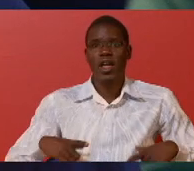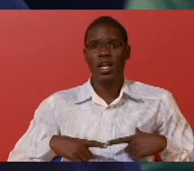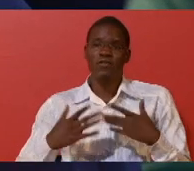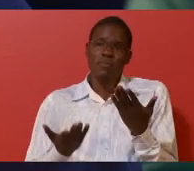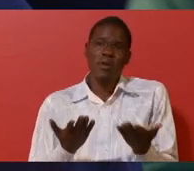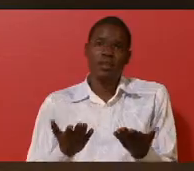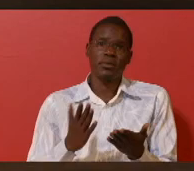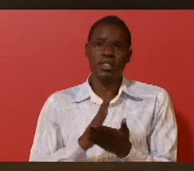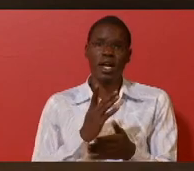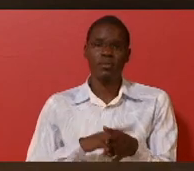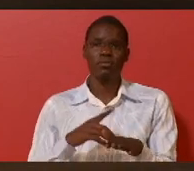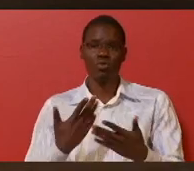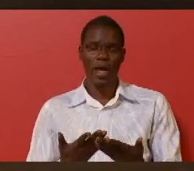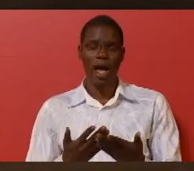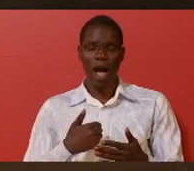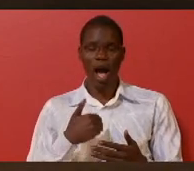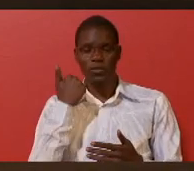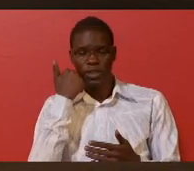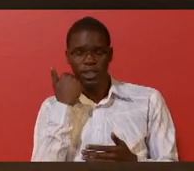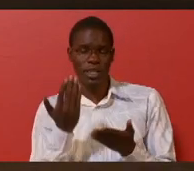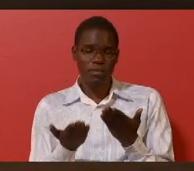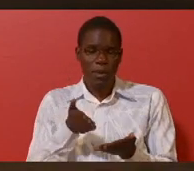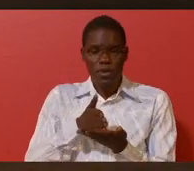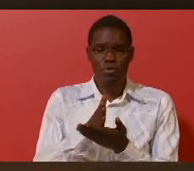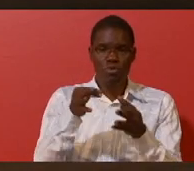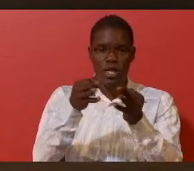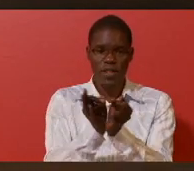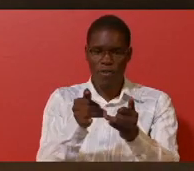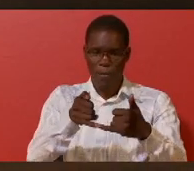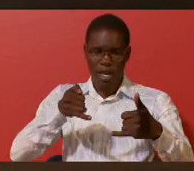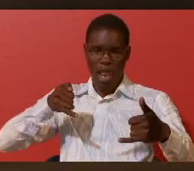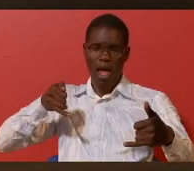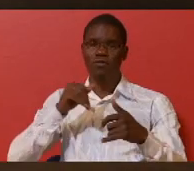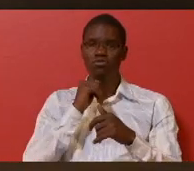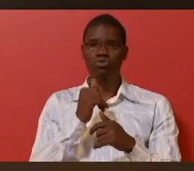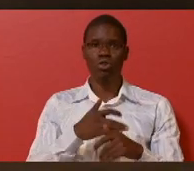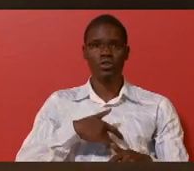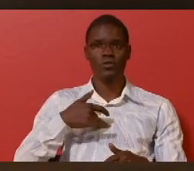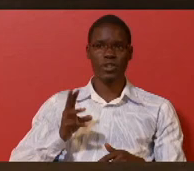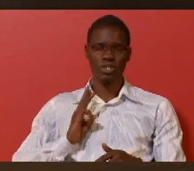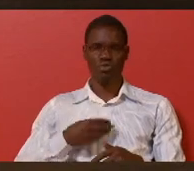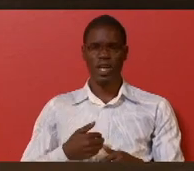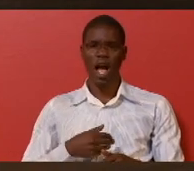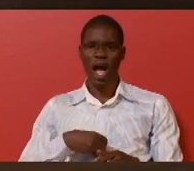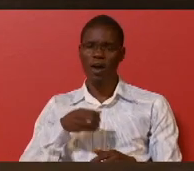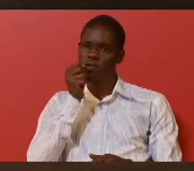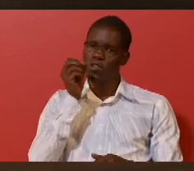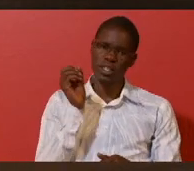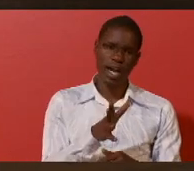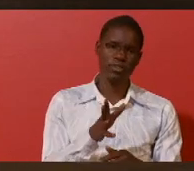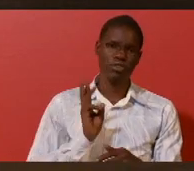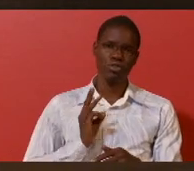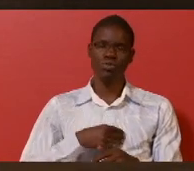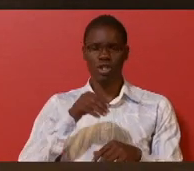some illness that has come through the family line. And we should not feel that we are cursed because we're not able to have